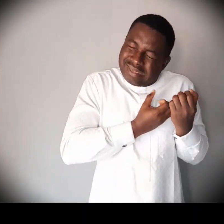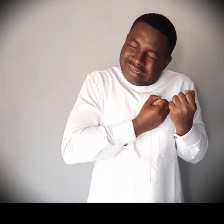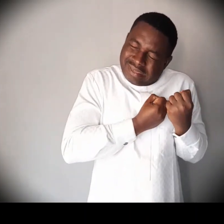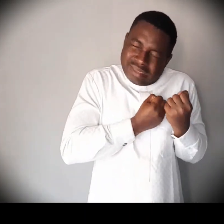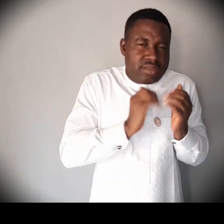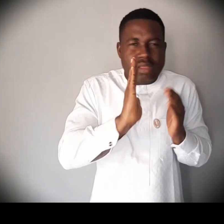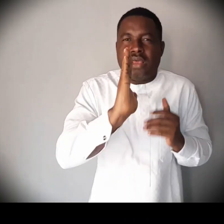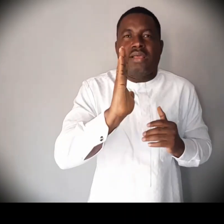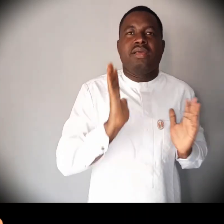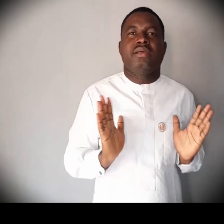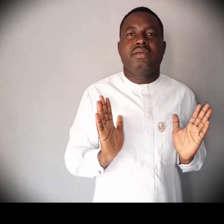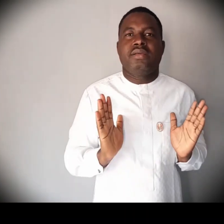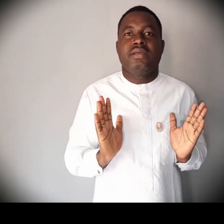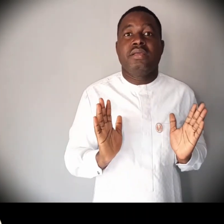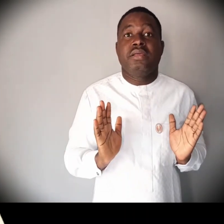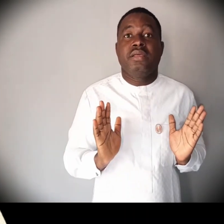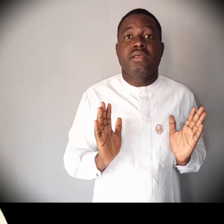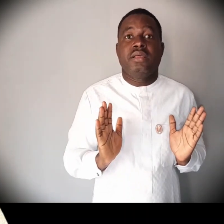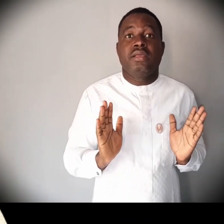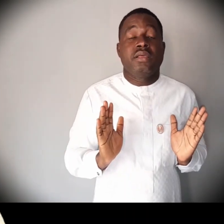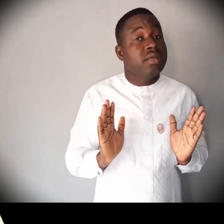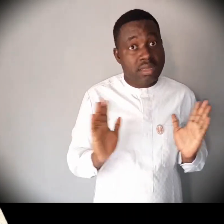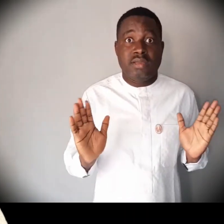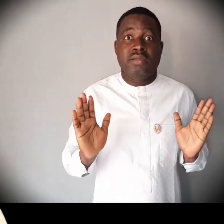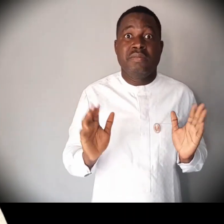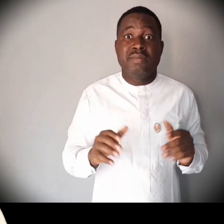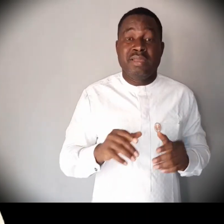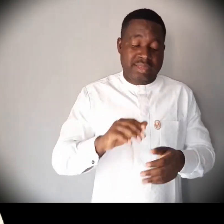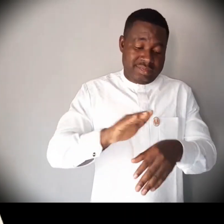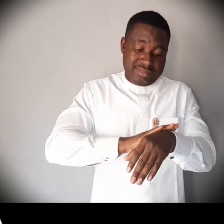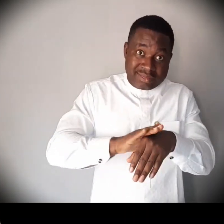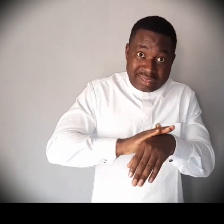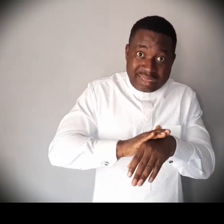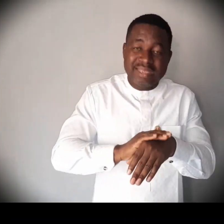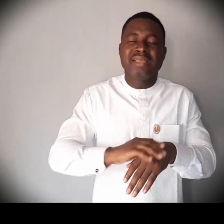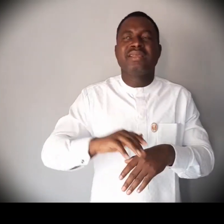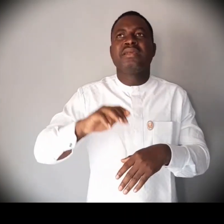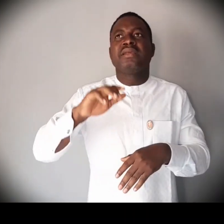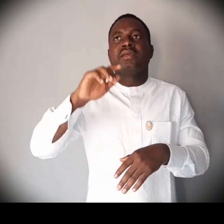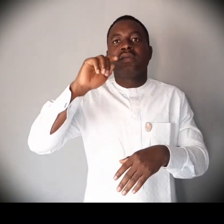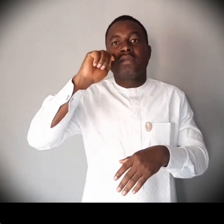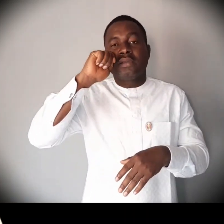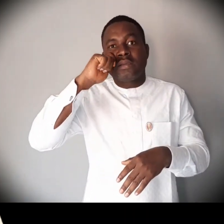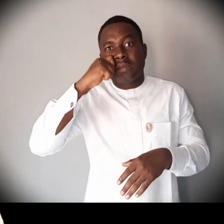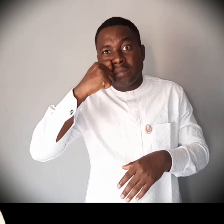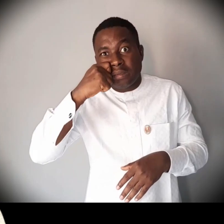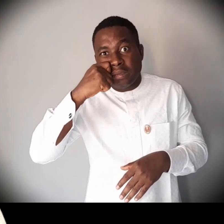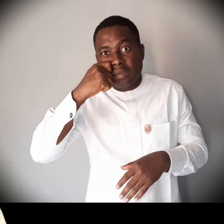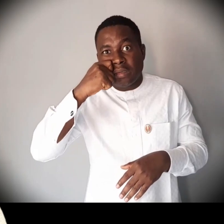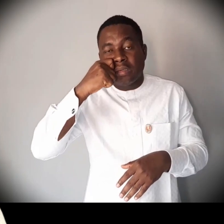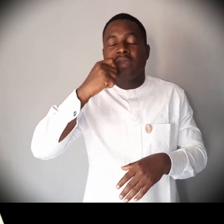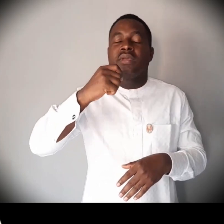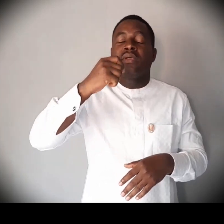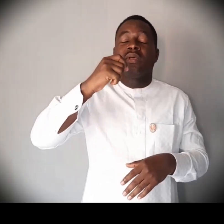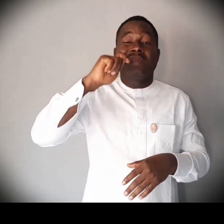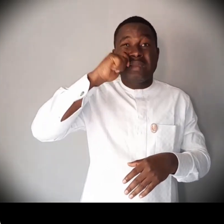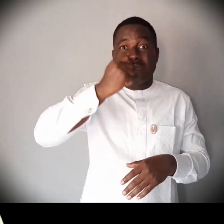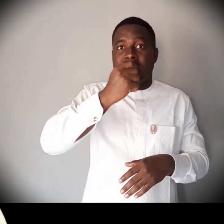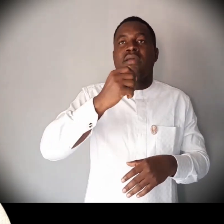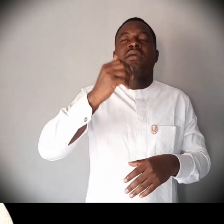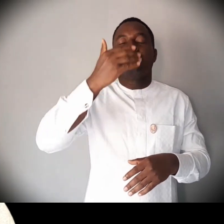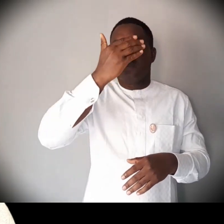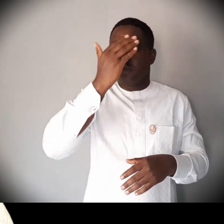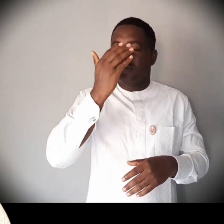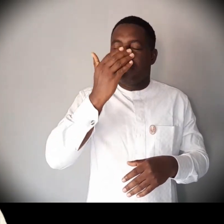the preservation of indigenous languages. Why is this campaign critical for the deaf children